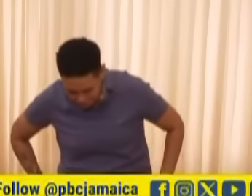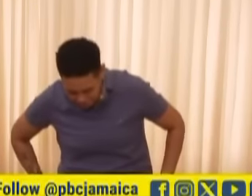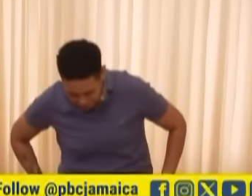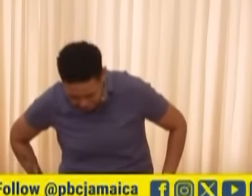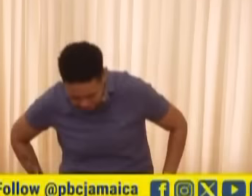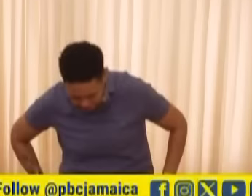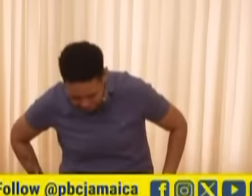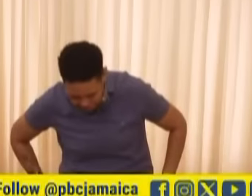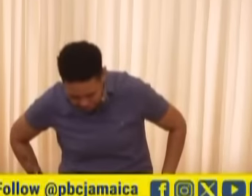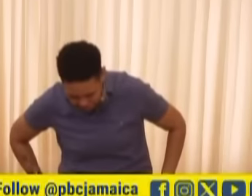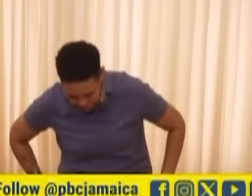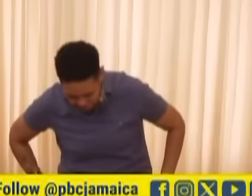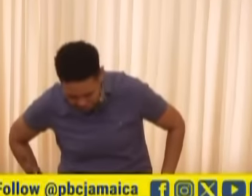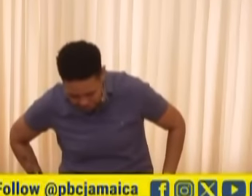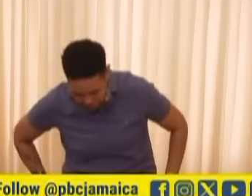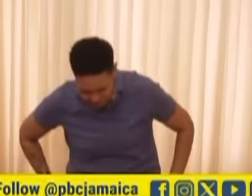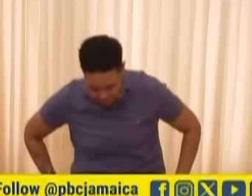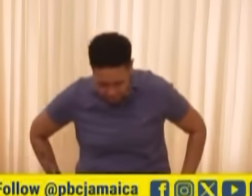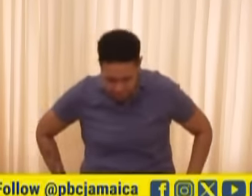There has been some